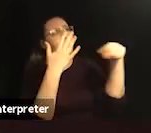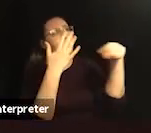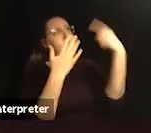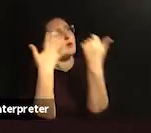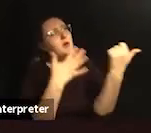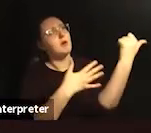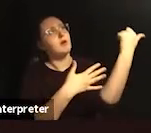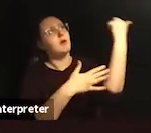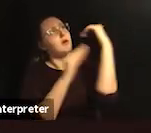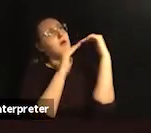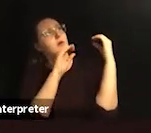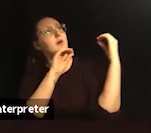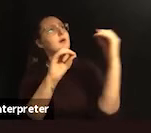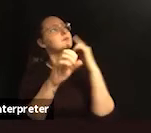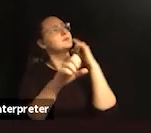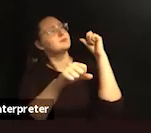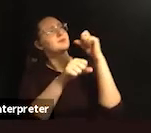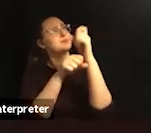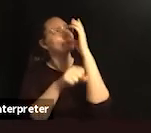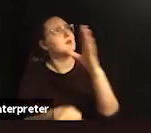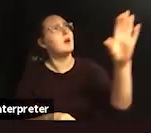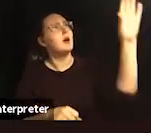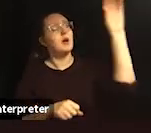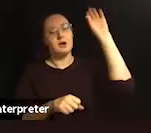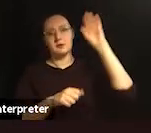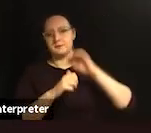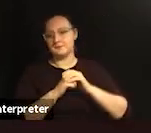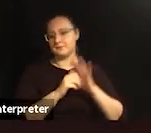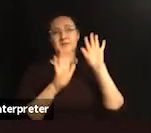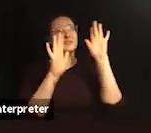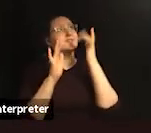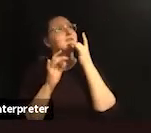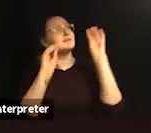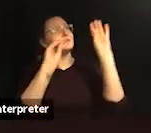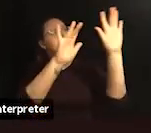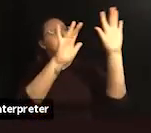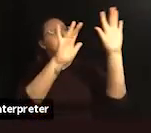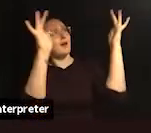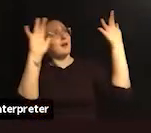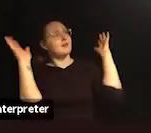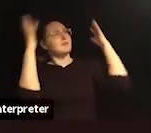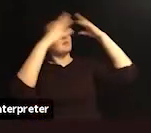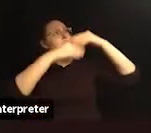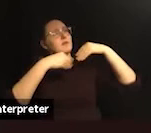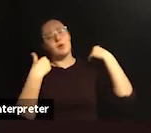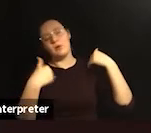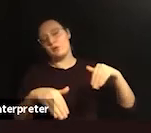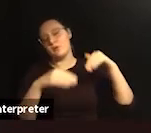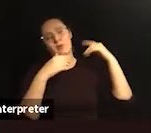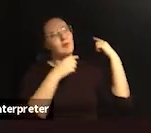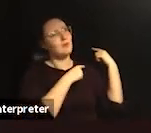living and true, dwelling in light inaccessible from before time